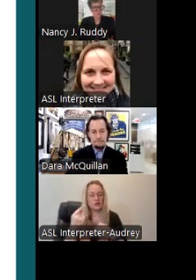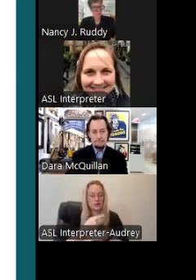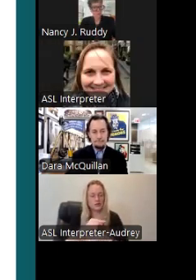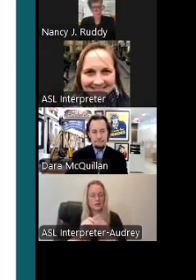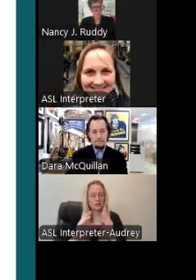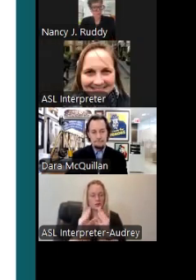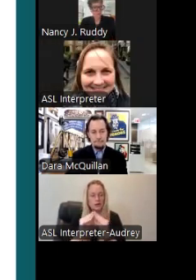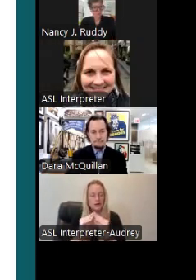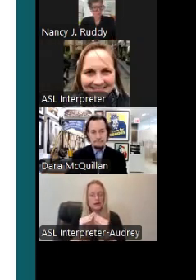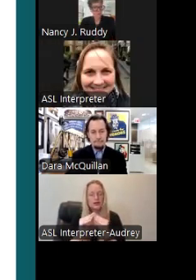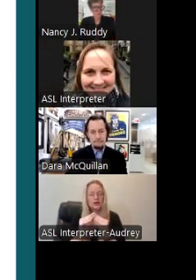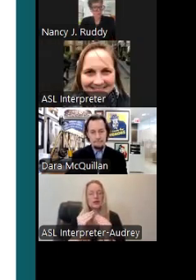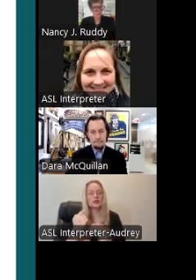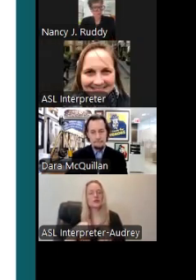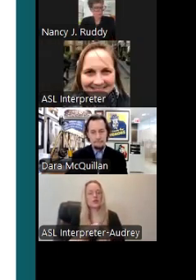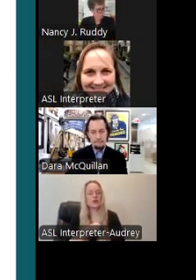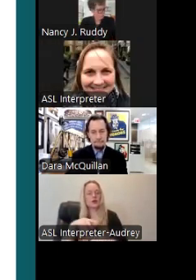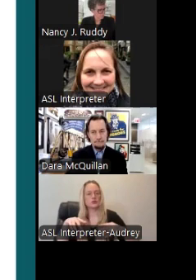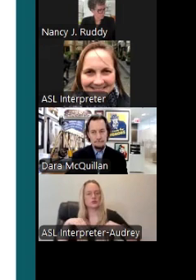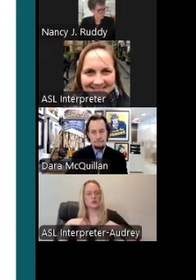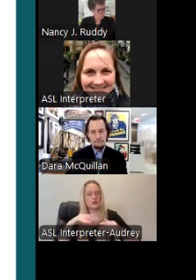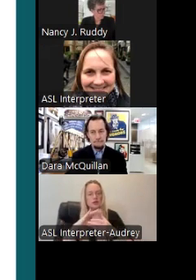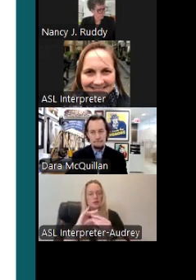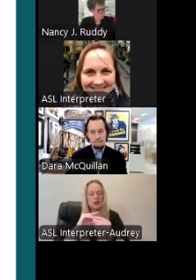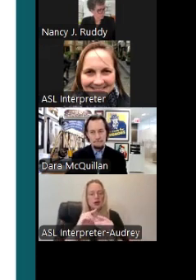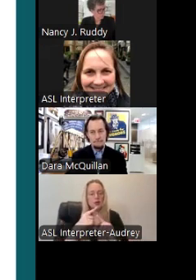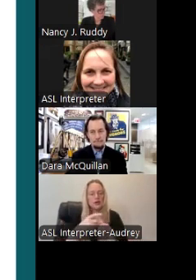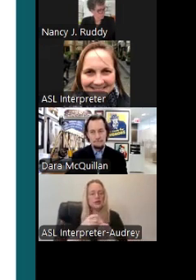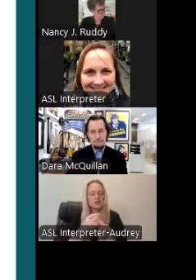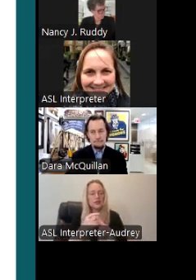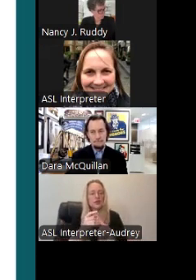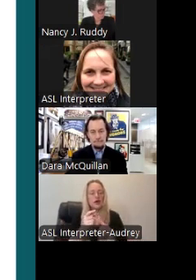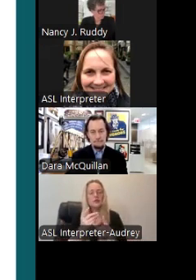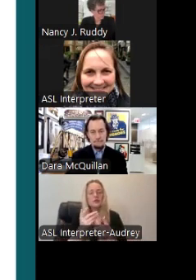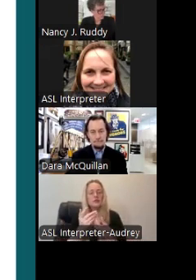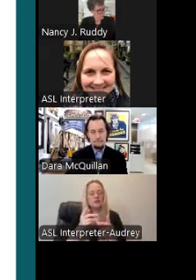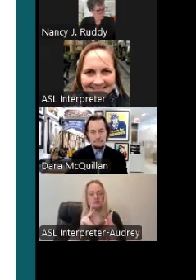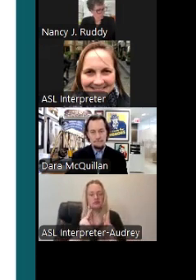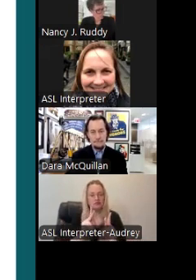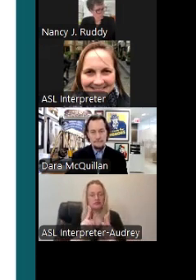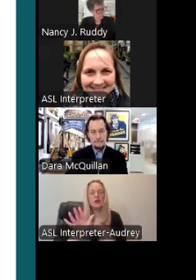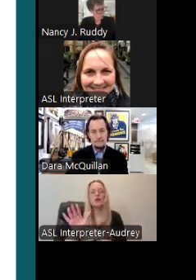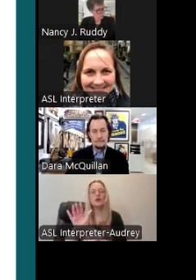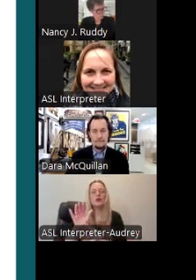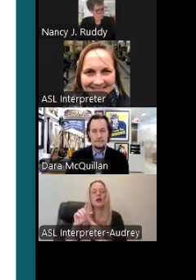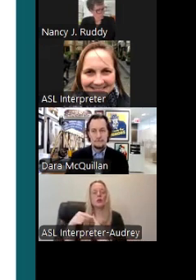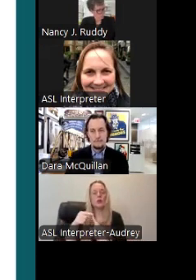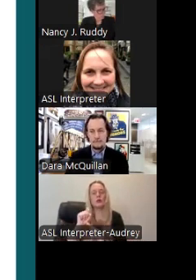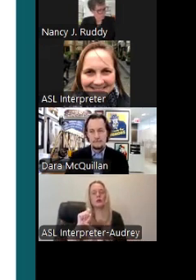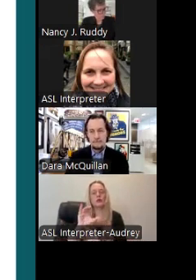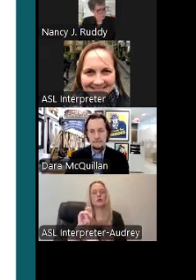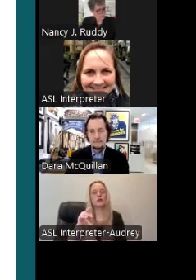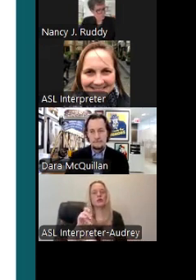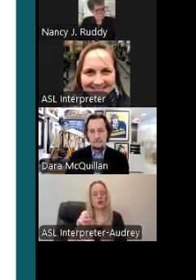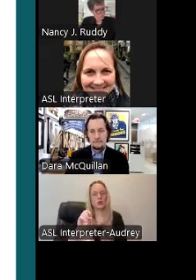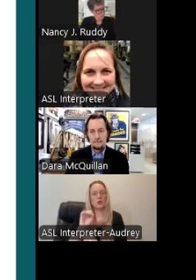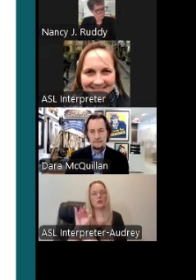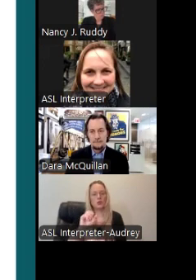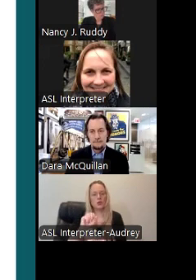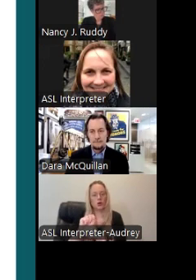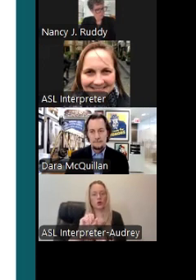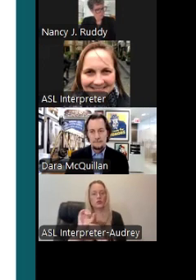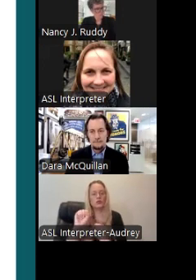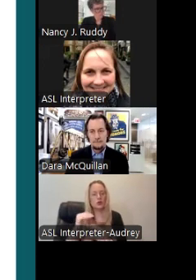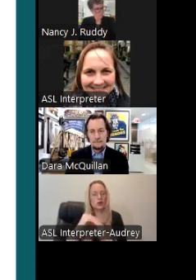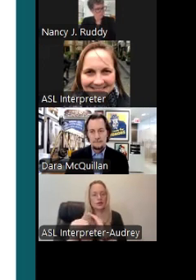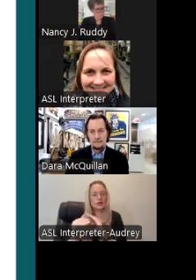to accept comments on the draft scope of work. Comments can be submitted in multiple fashions. At today's